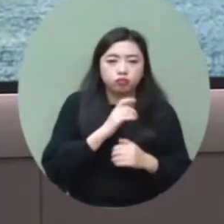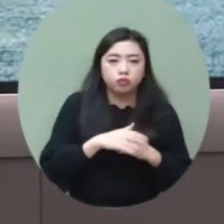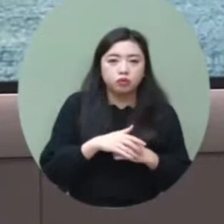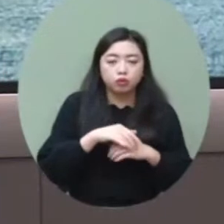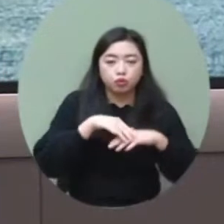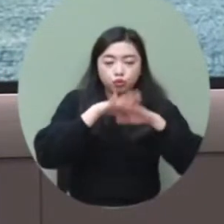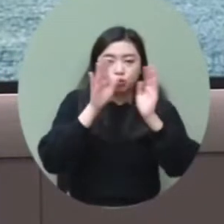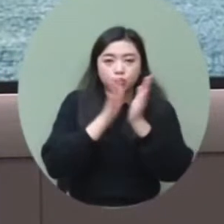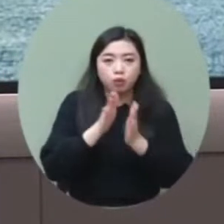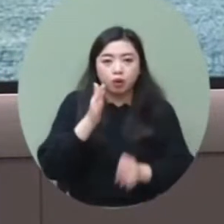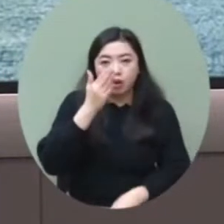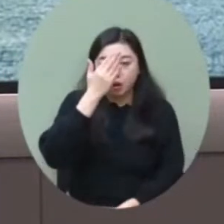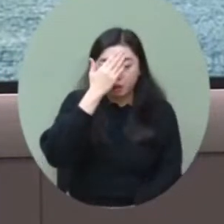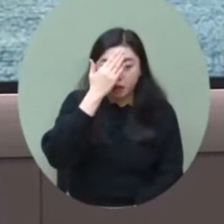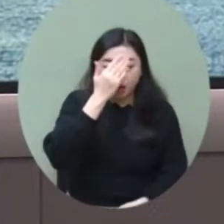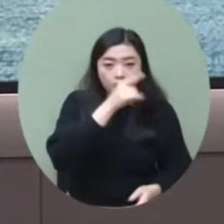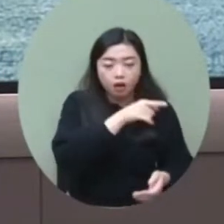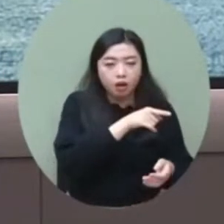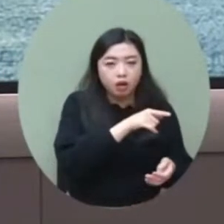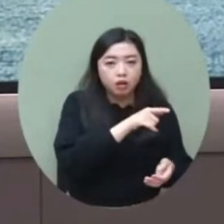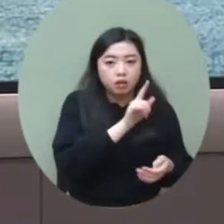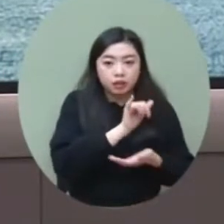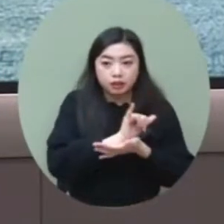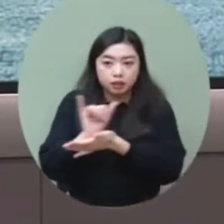break rooms for staff,